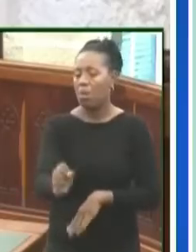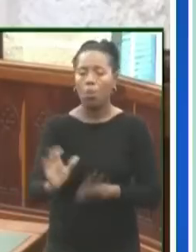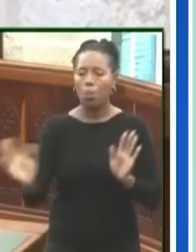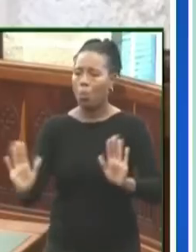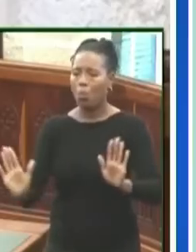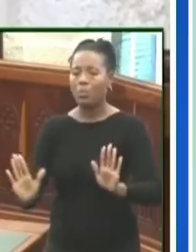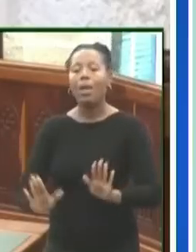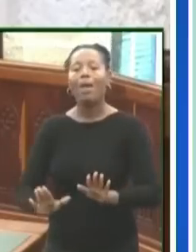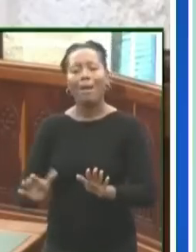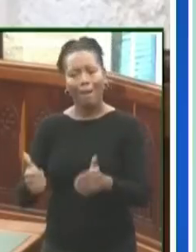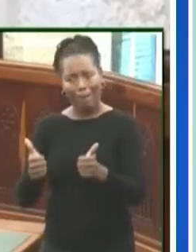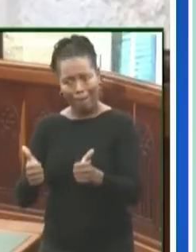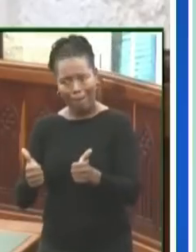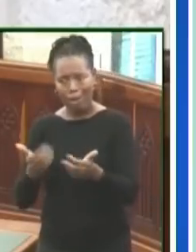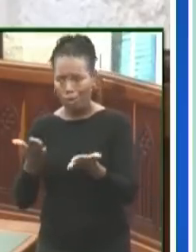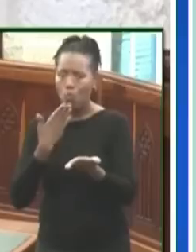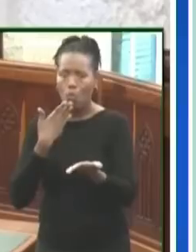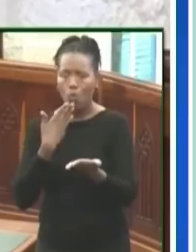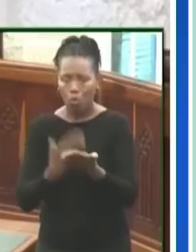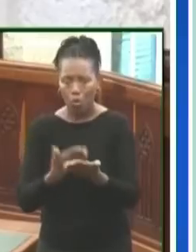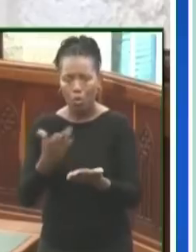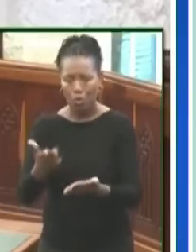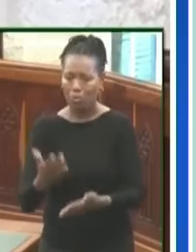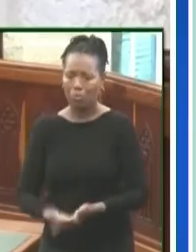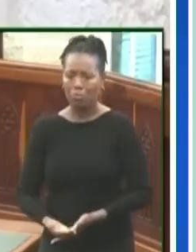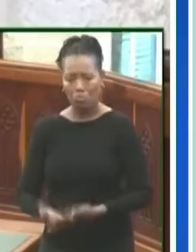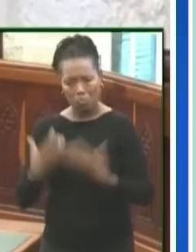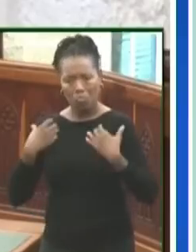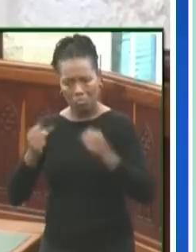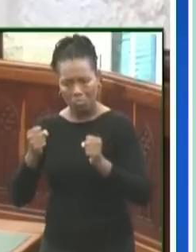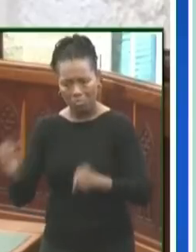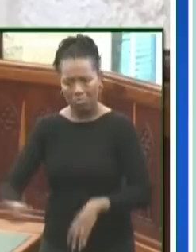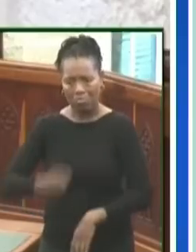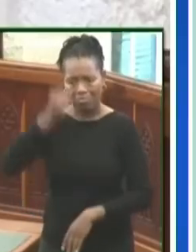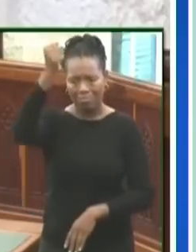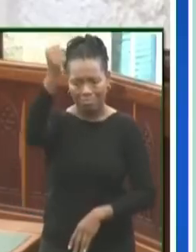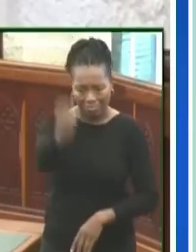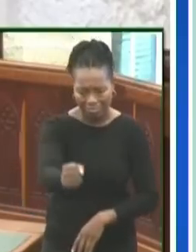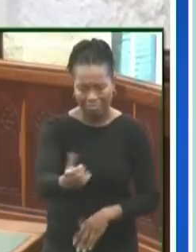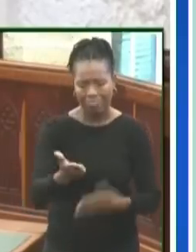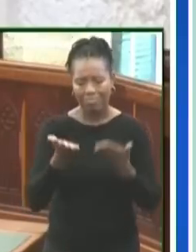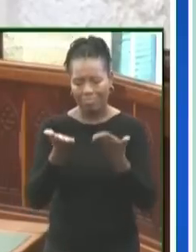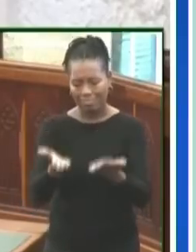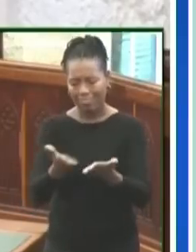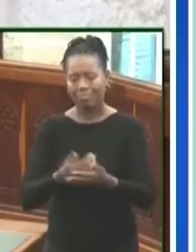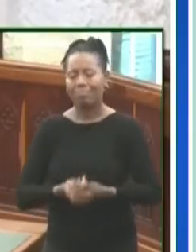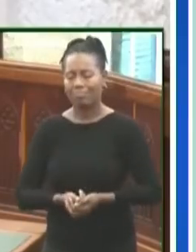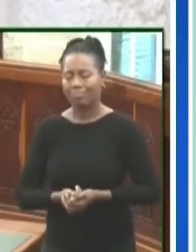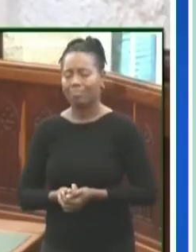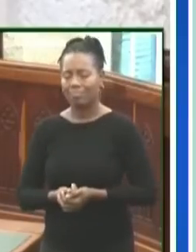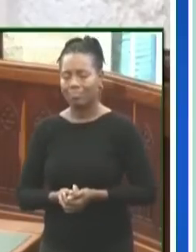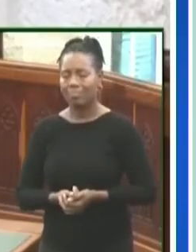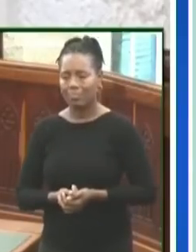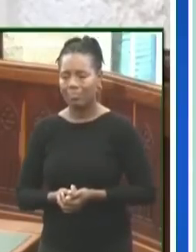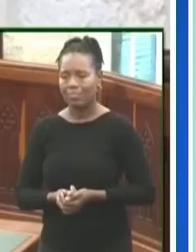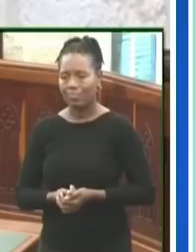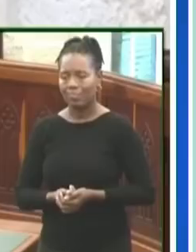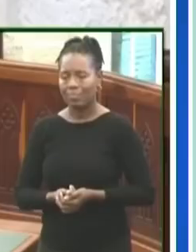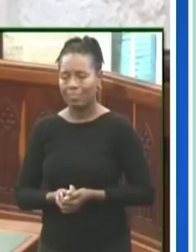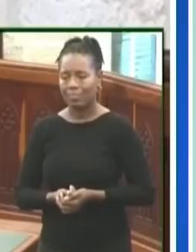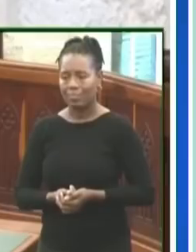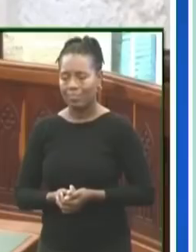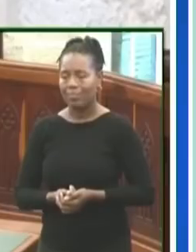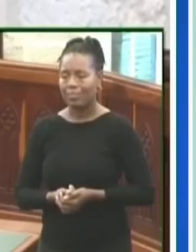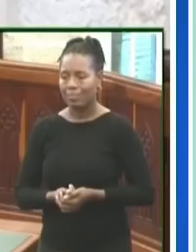fit to be the head. You are fit to sit at the apex of this highest body within our